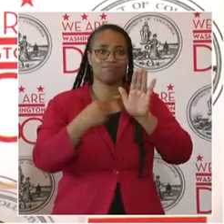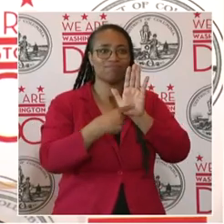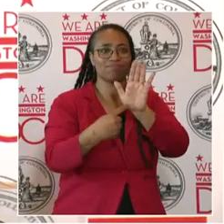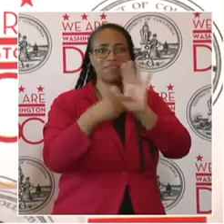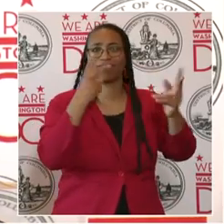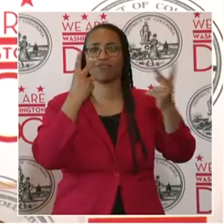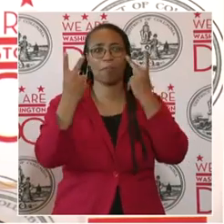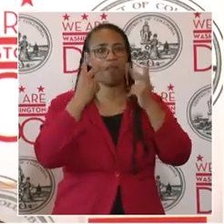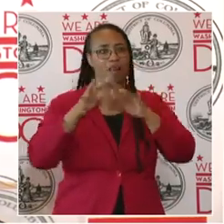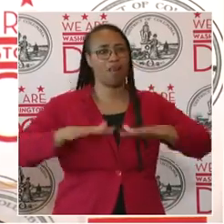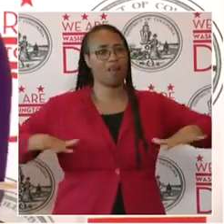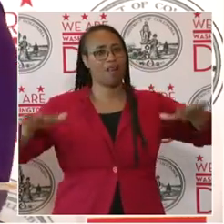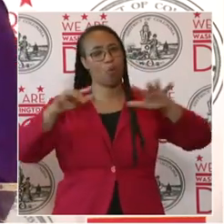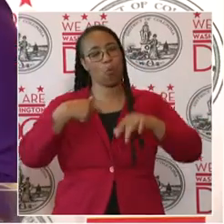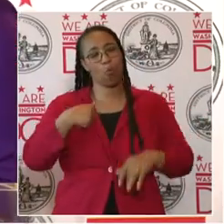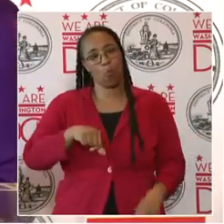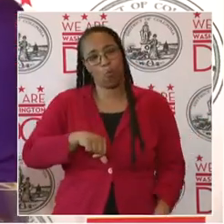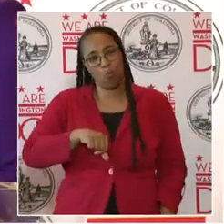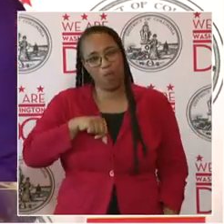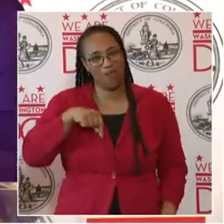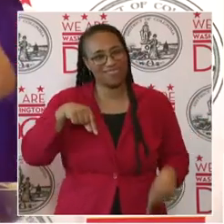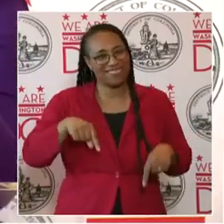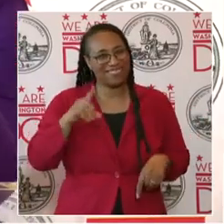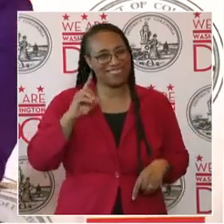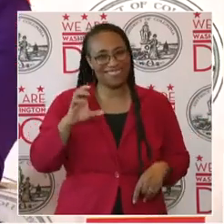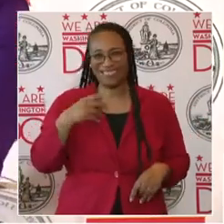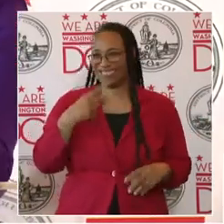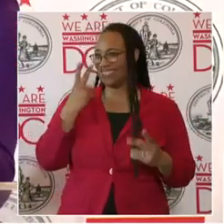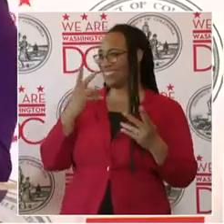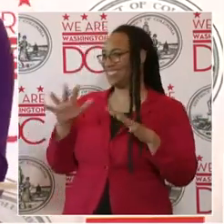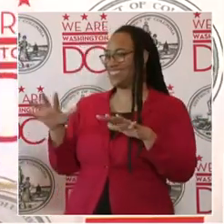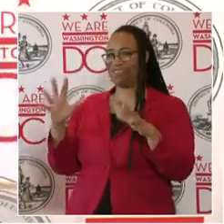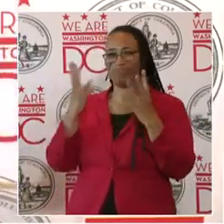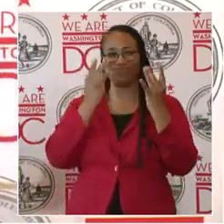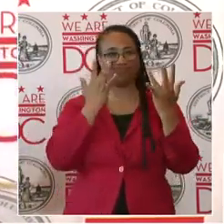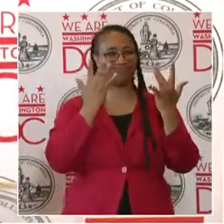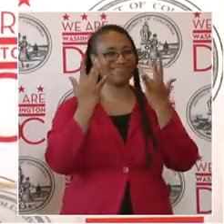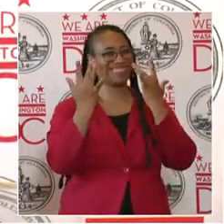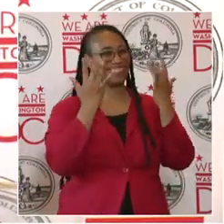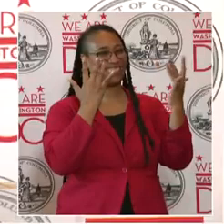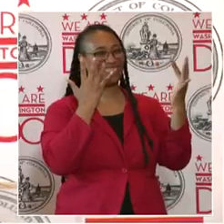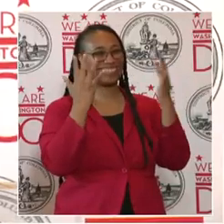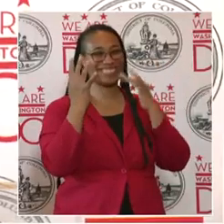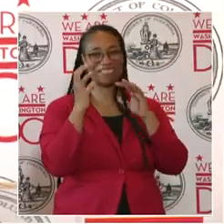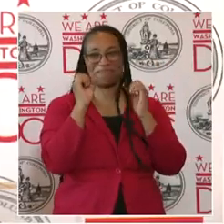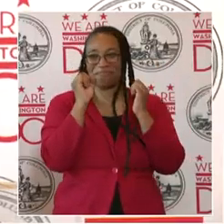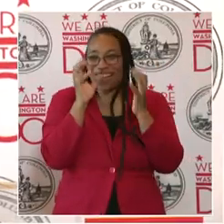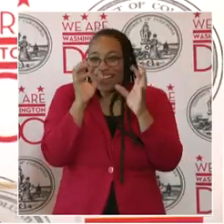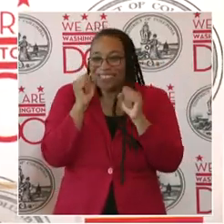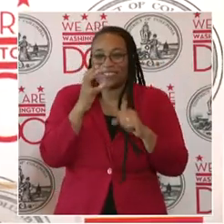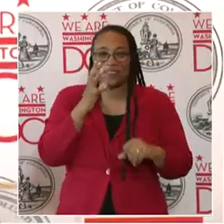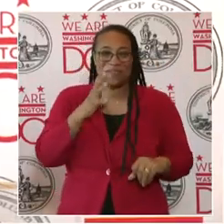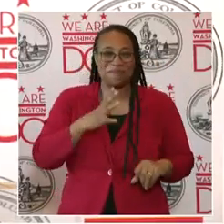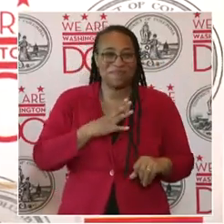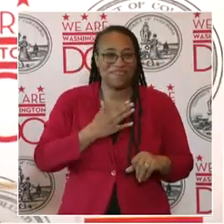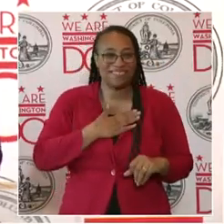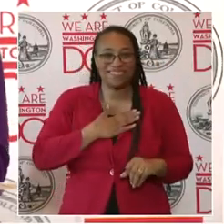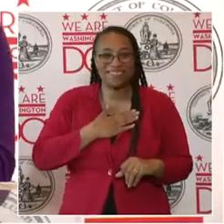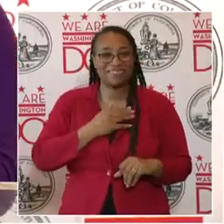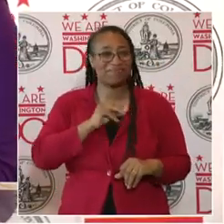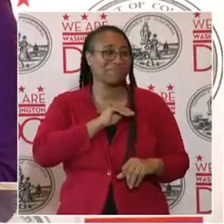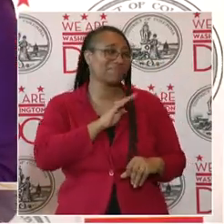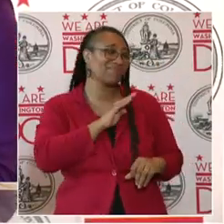always happy to be among the number of such amazing women. So again, thank you, Mayor Bowser, for the work that you are